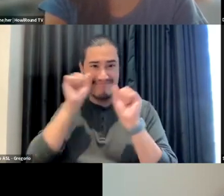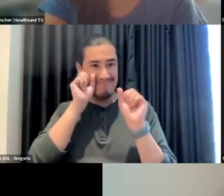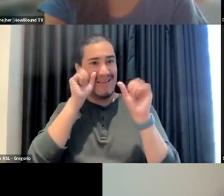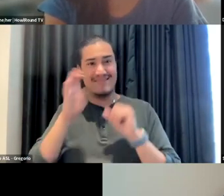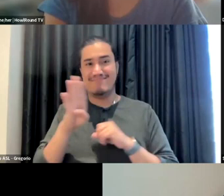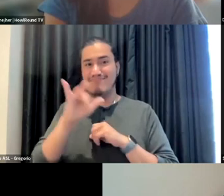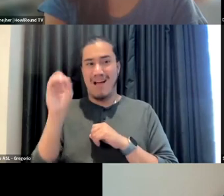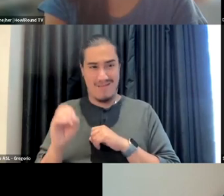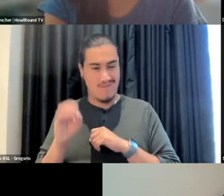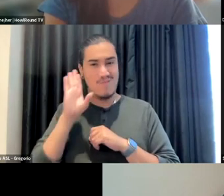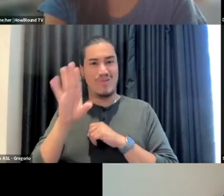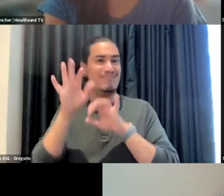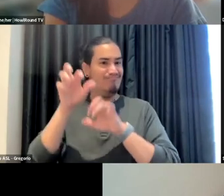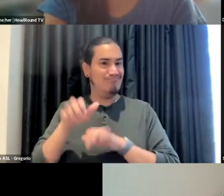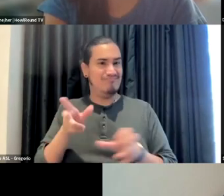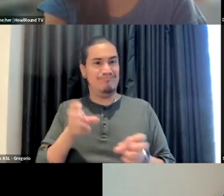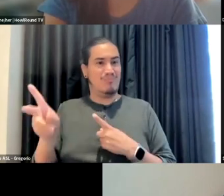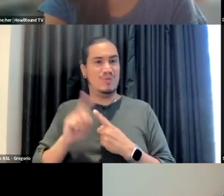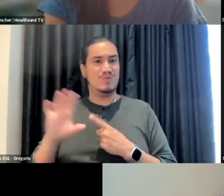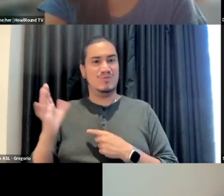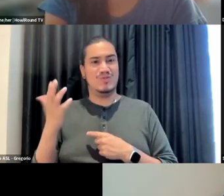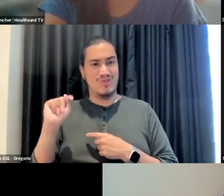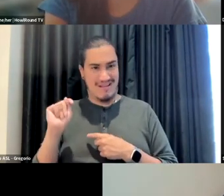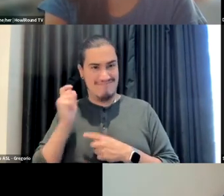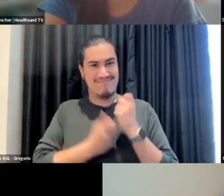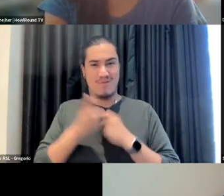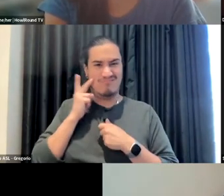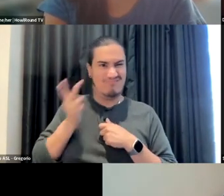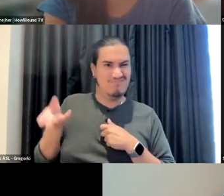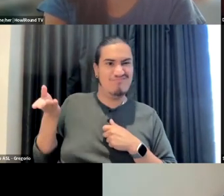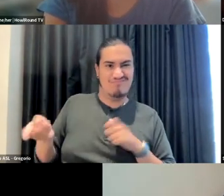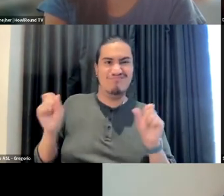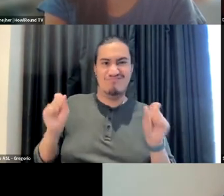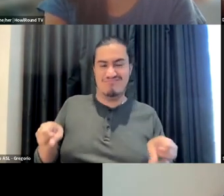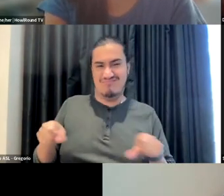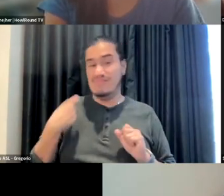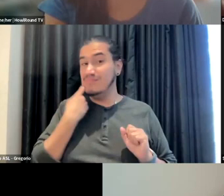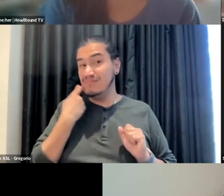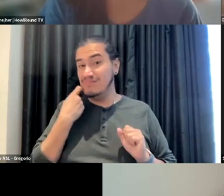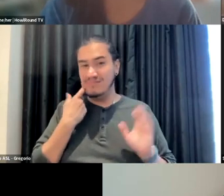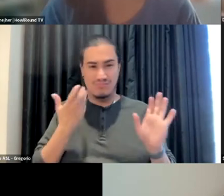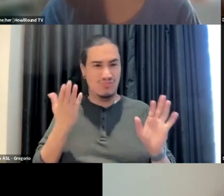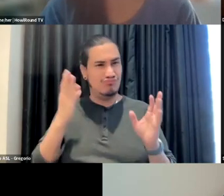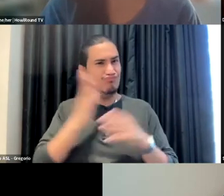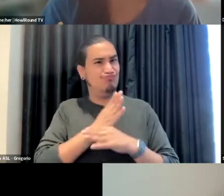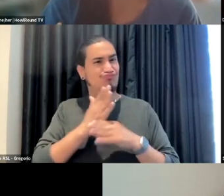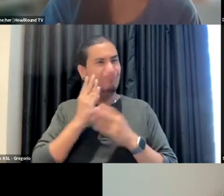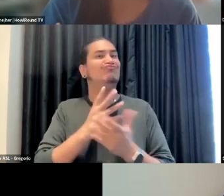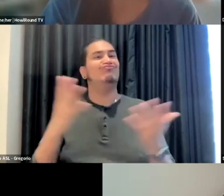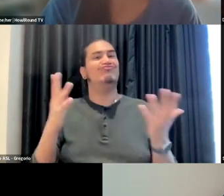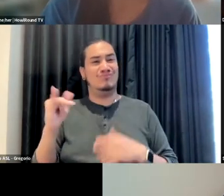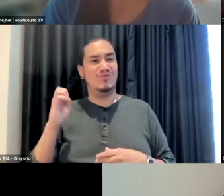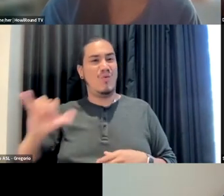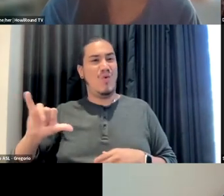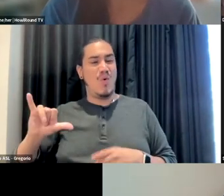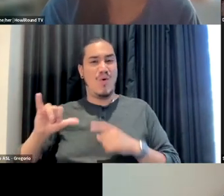bio in our chat for everyone to see. But just recently, just to share some joy, Rachel, you've